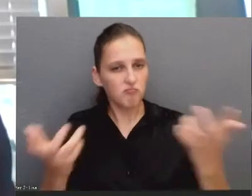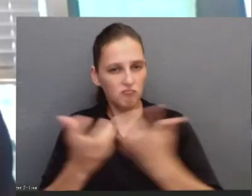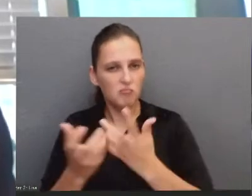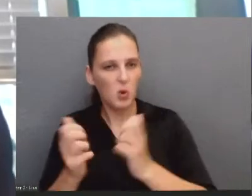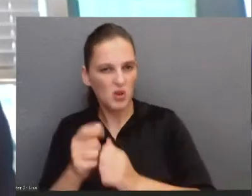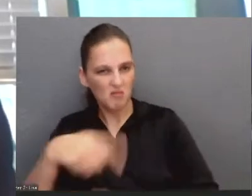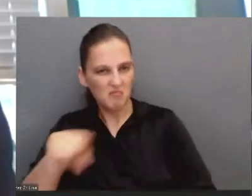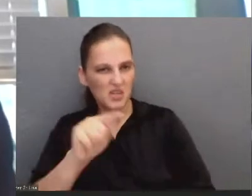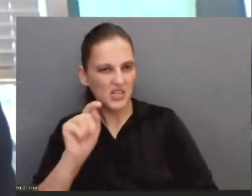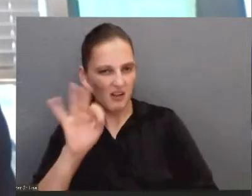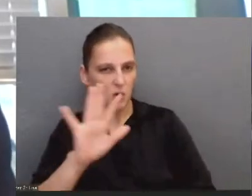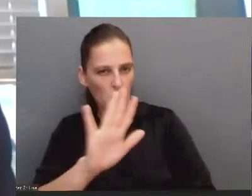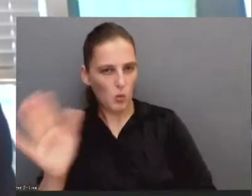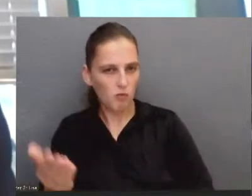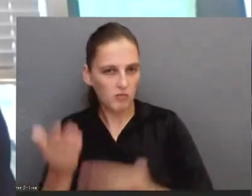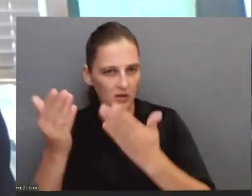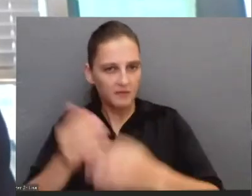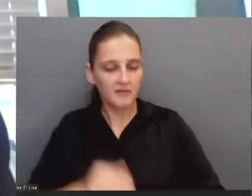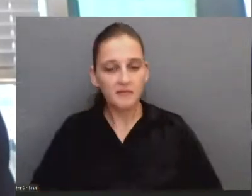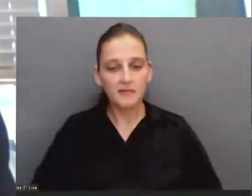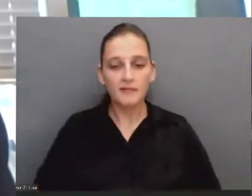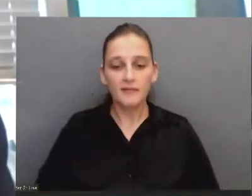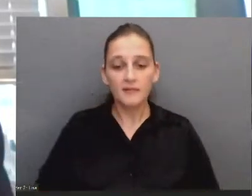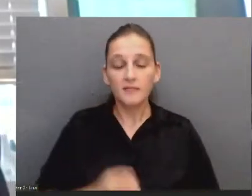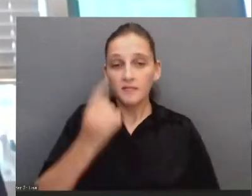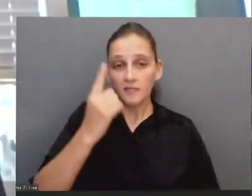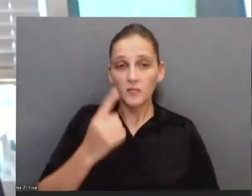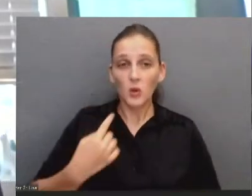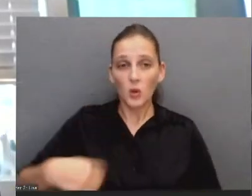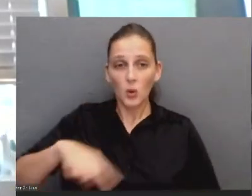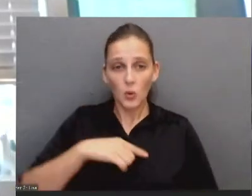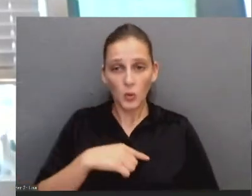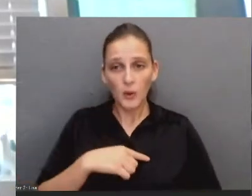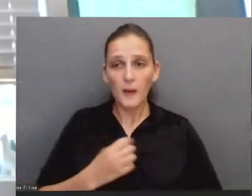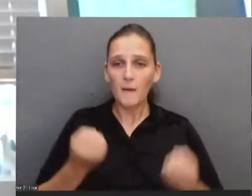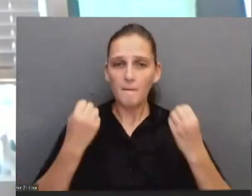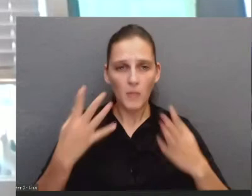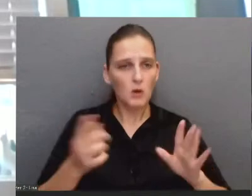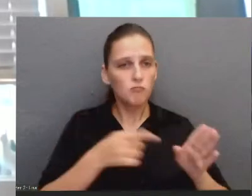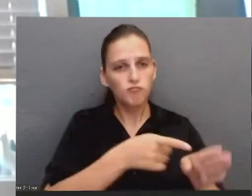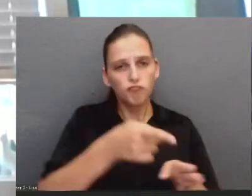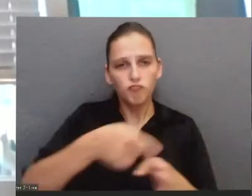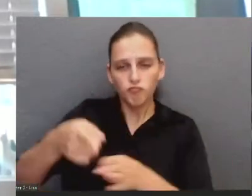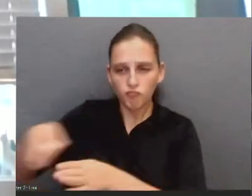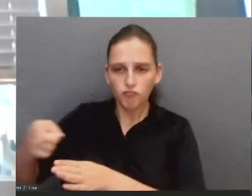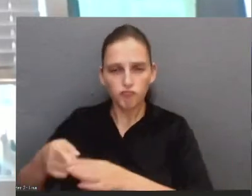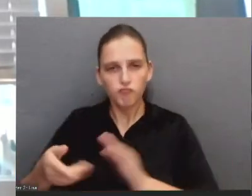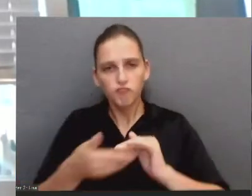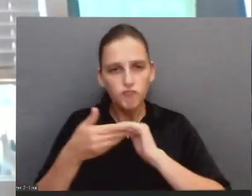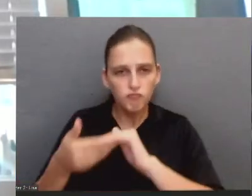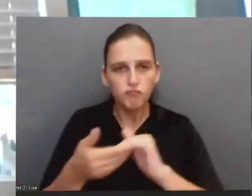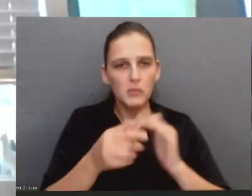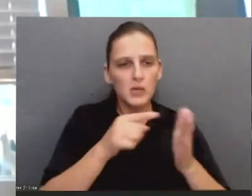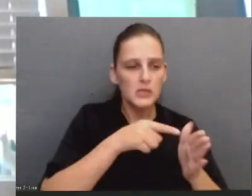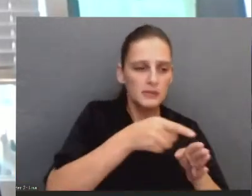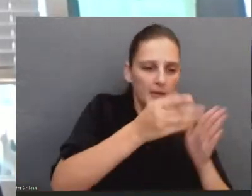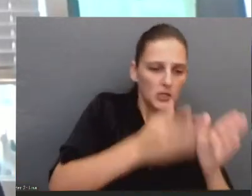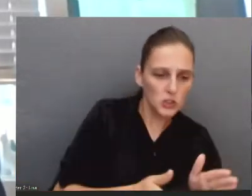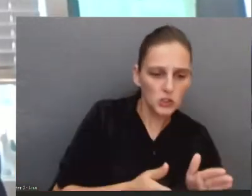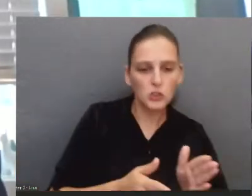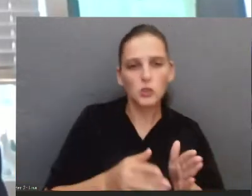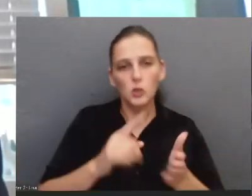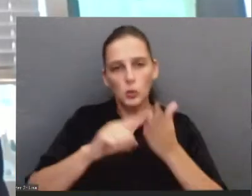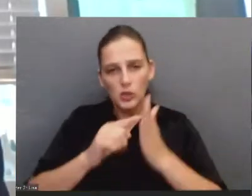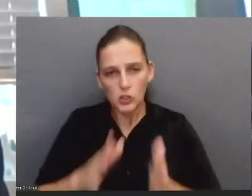force. AAP-MNR's multidisciplinary collaborative of physician specialists, researchers, and patients is working to put out